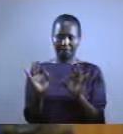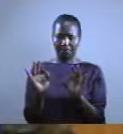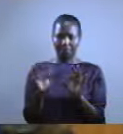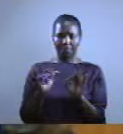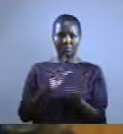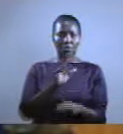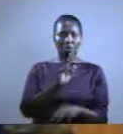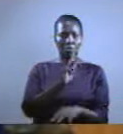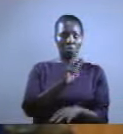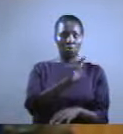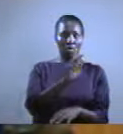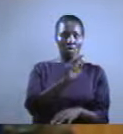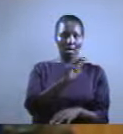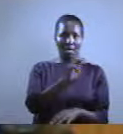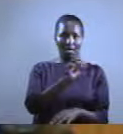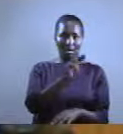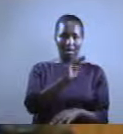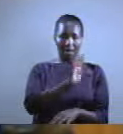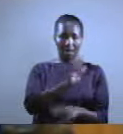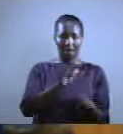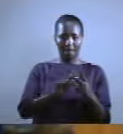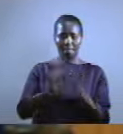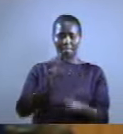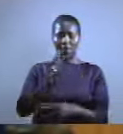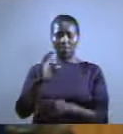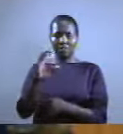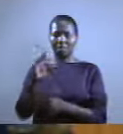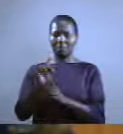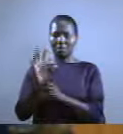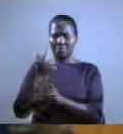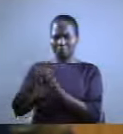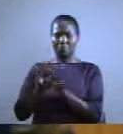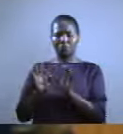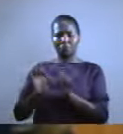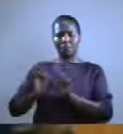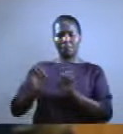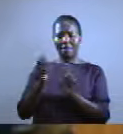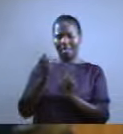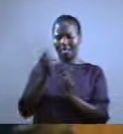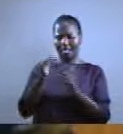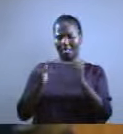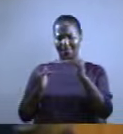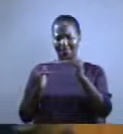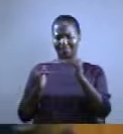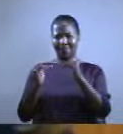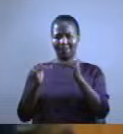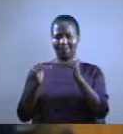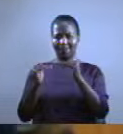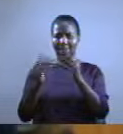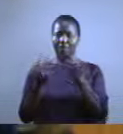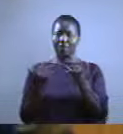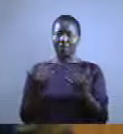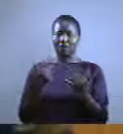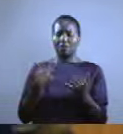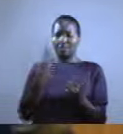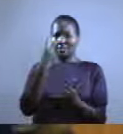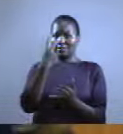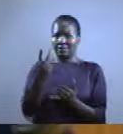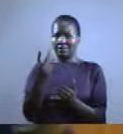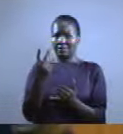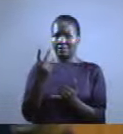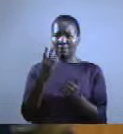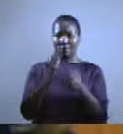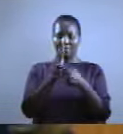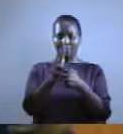UKZN and University of Western Cape also fell in this quadrant but were very close to the boundary. It is interesting to note that these